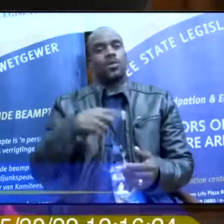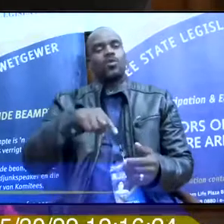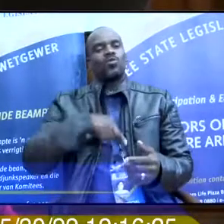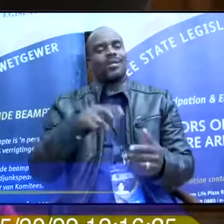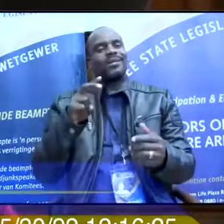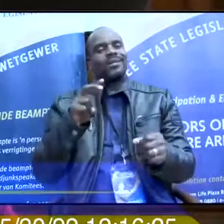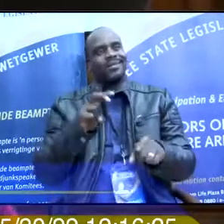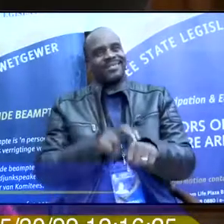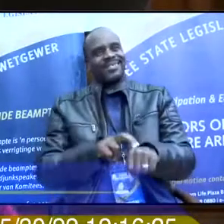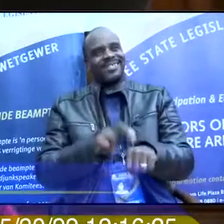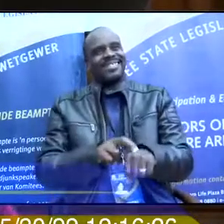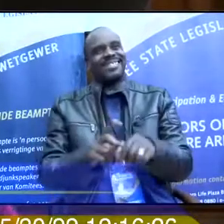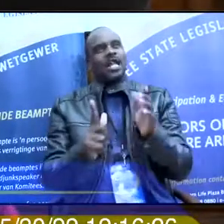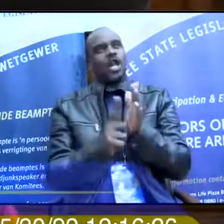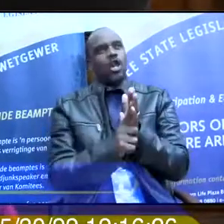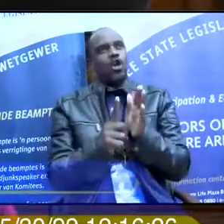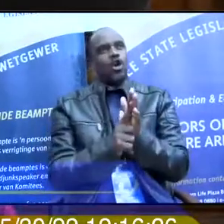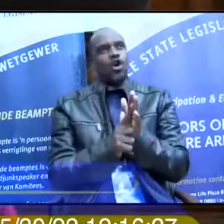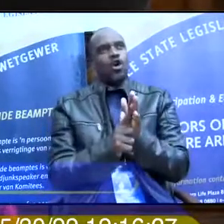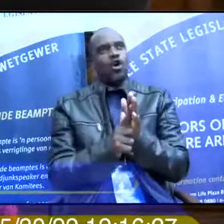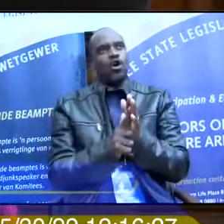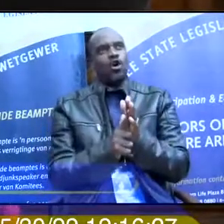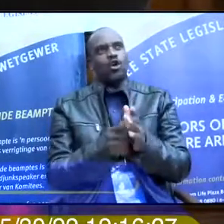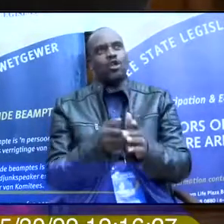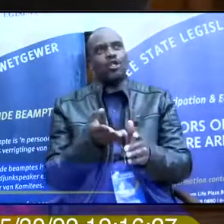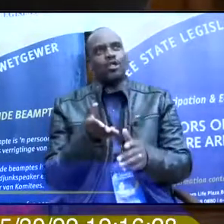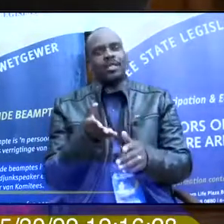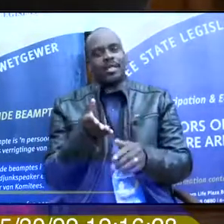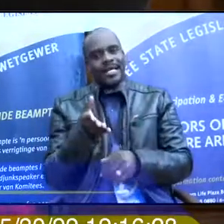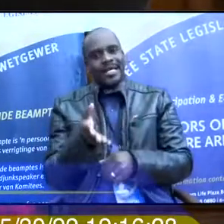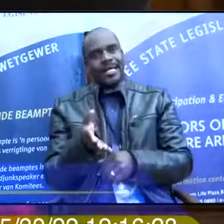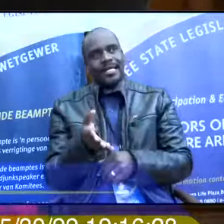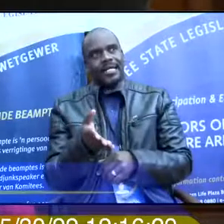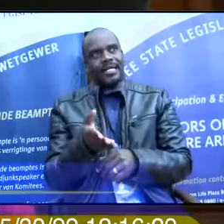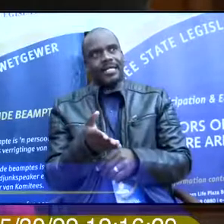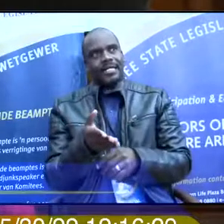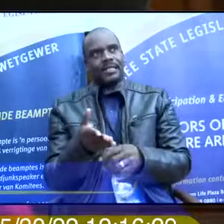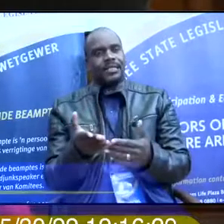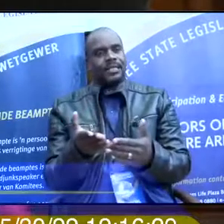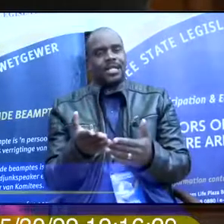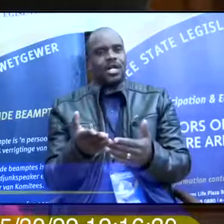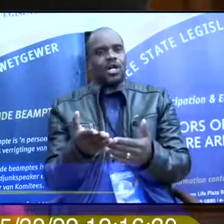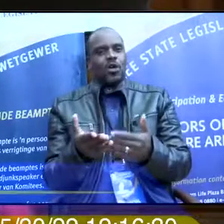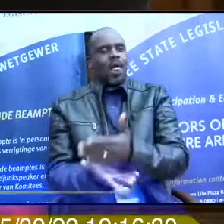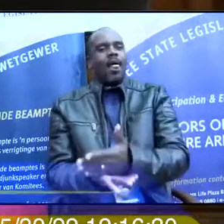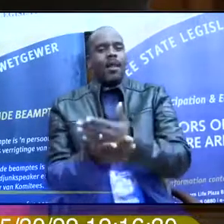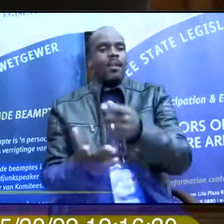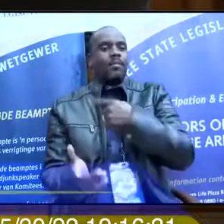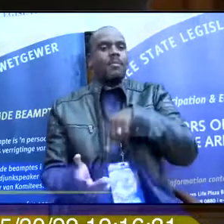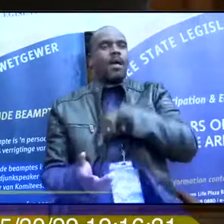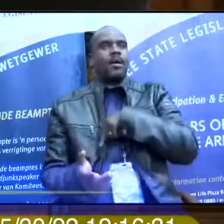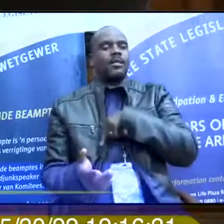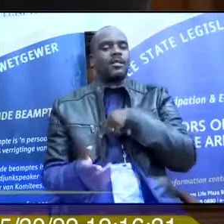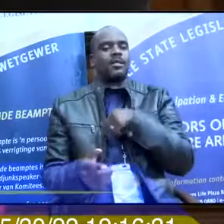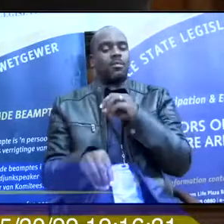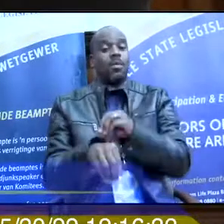laws that also put a stop in this inequality that's that's regime